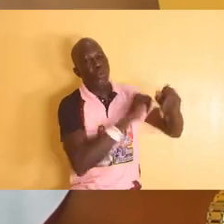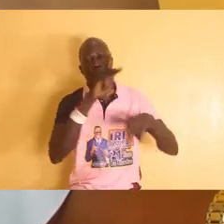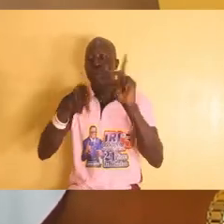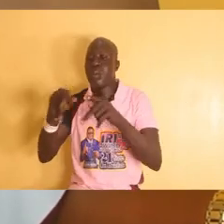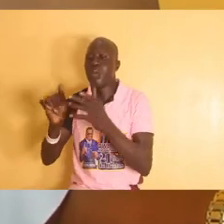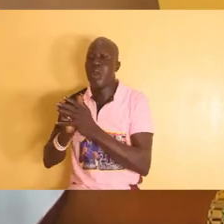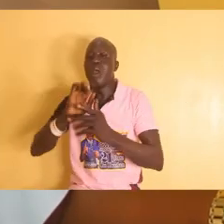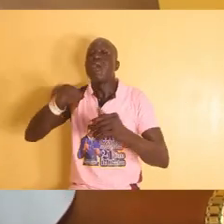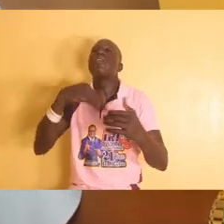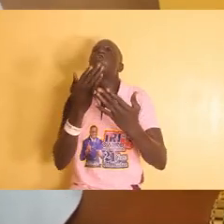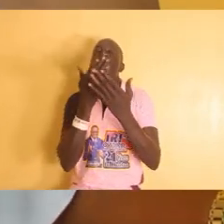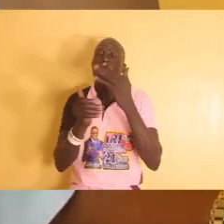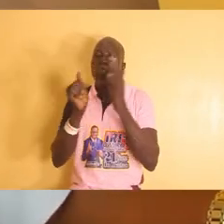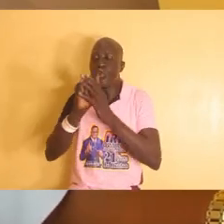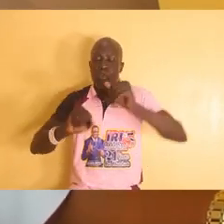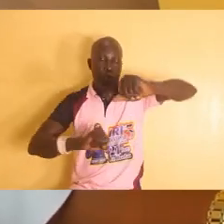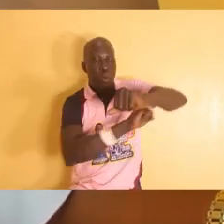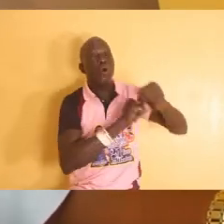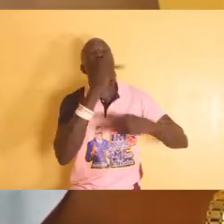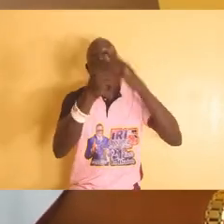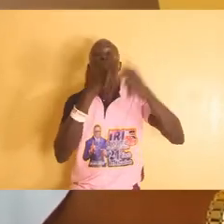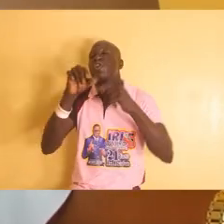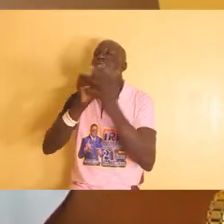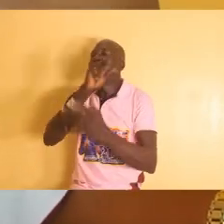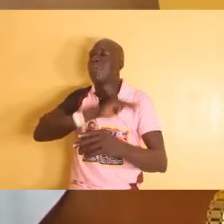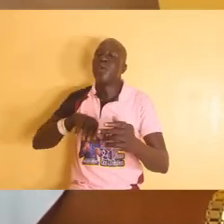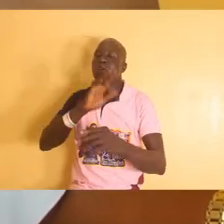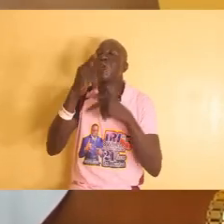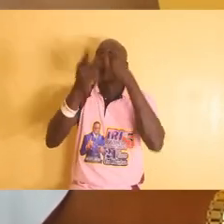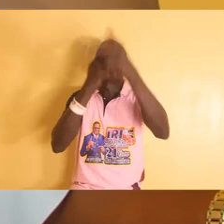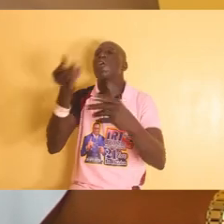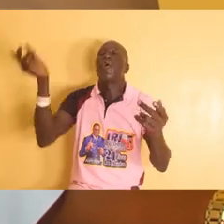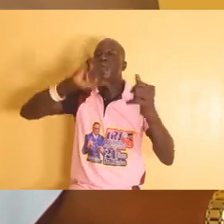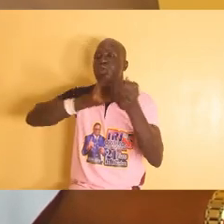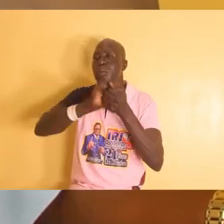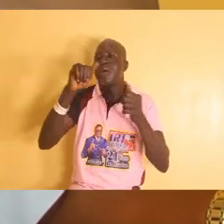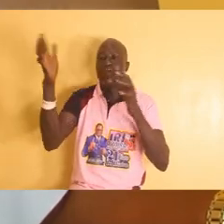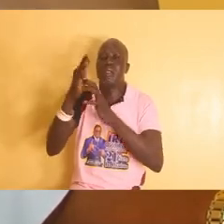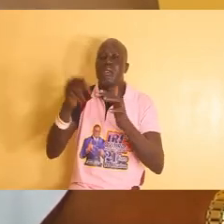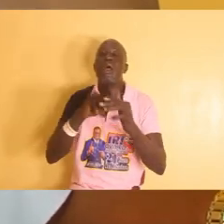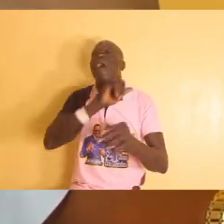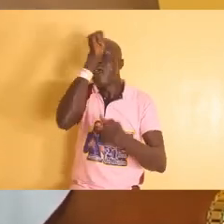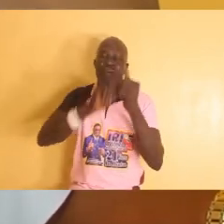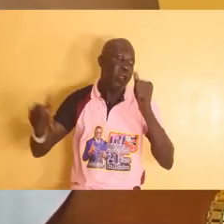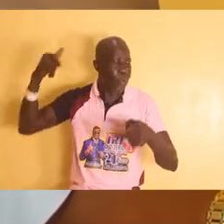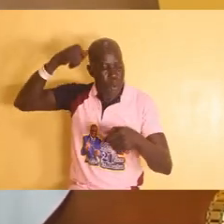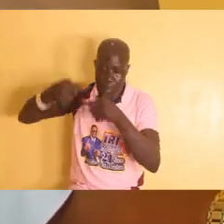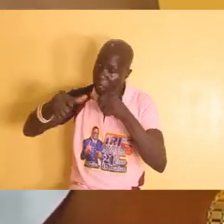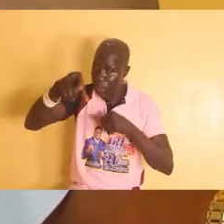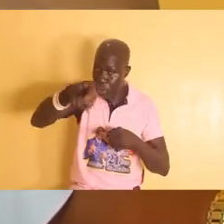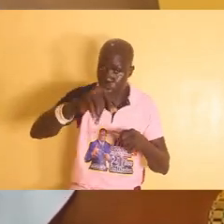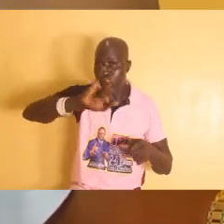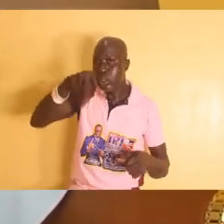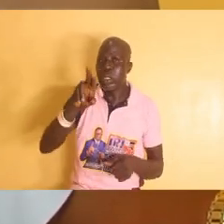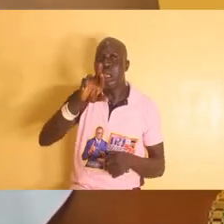support people. He's good to support people's vision. Your vision will be fulfilled in Jesus. I'll remind you every